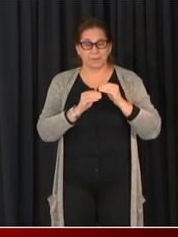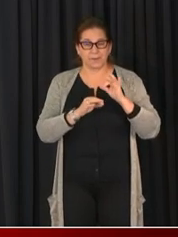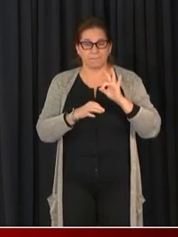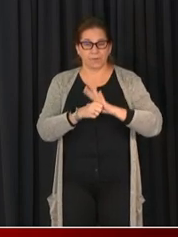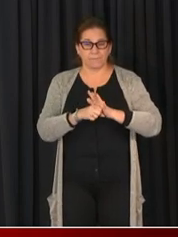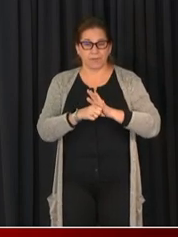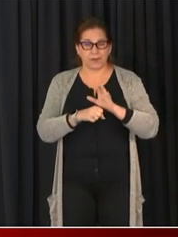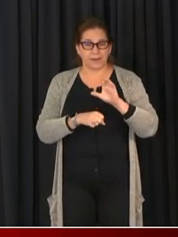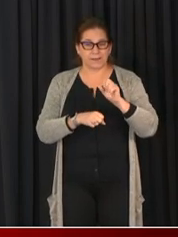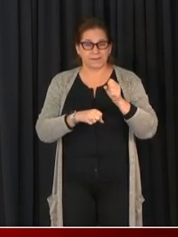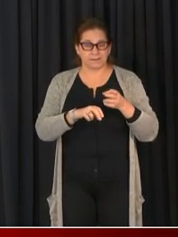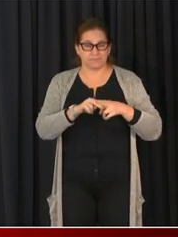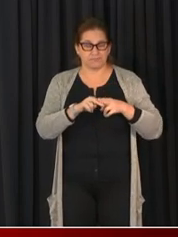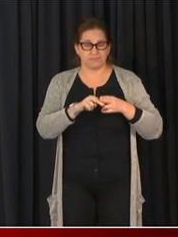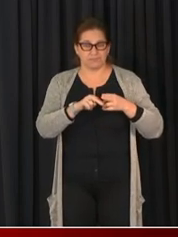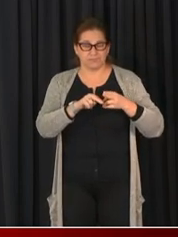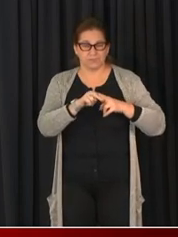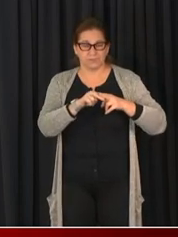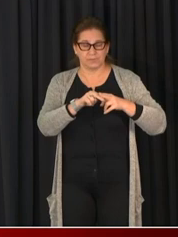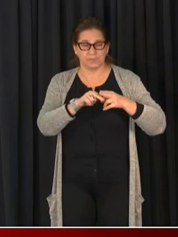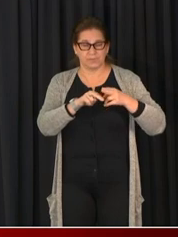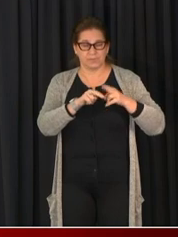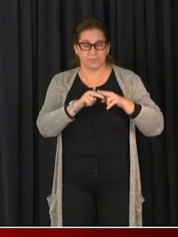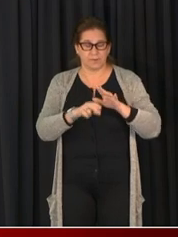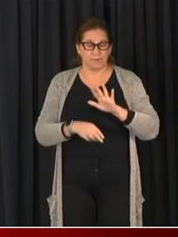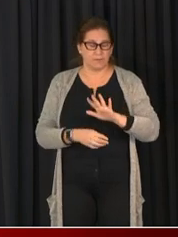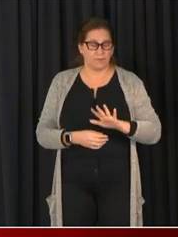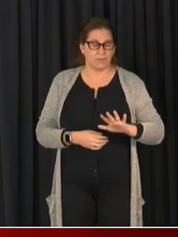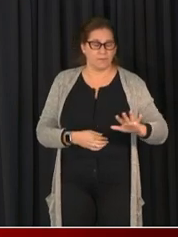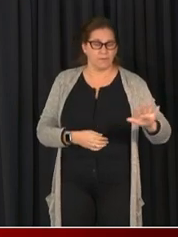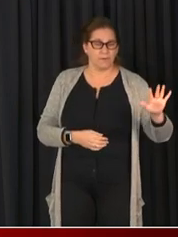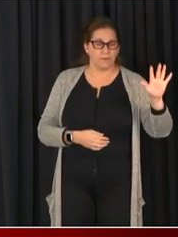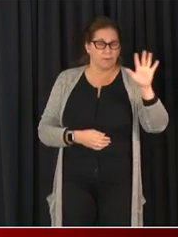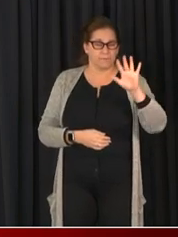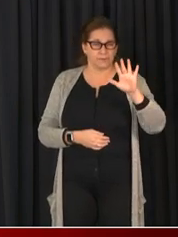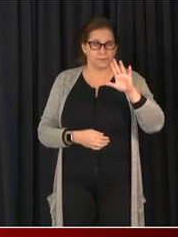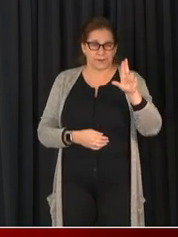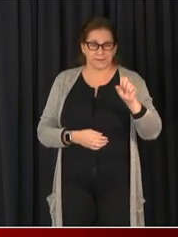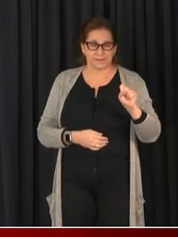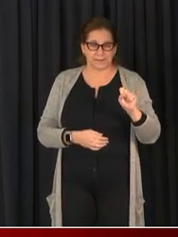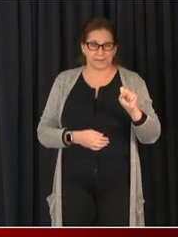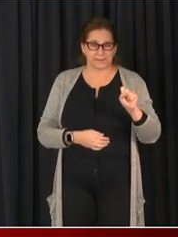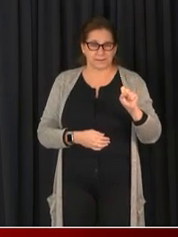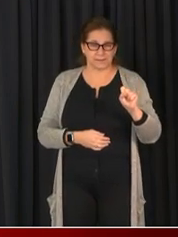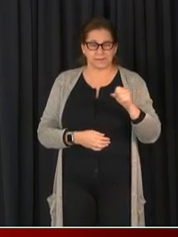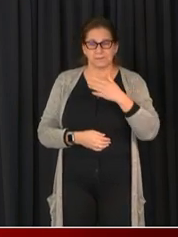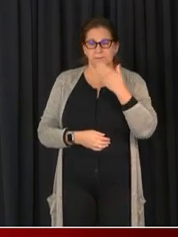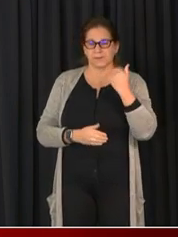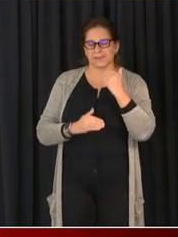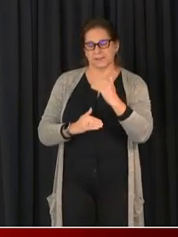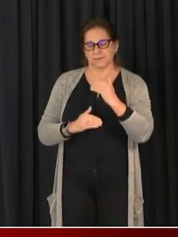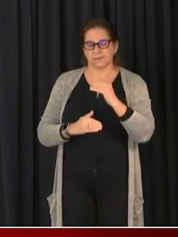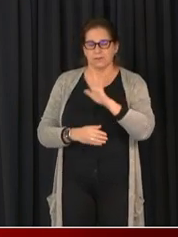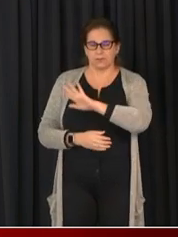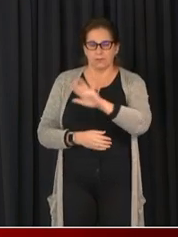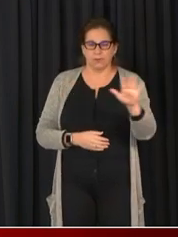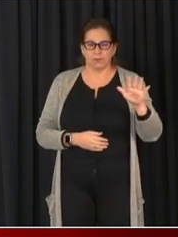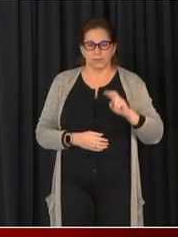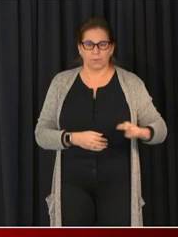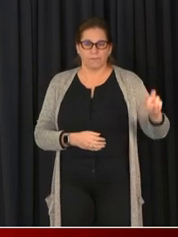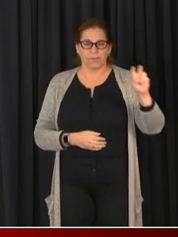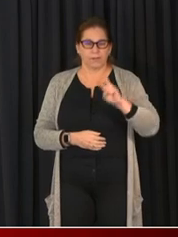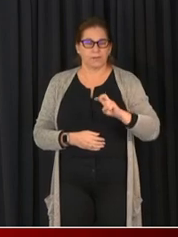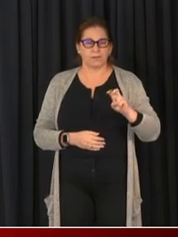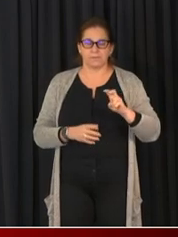around the country, travel should be restricted as much as possible. That's why last week